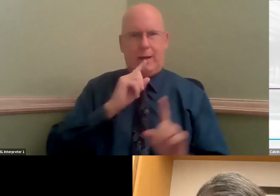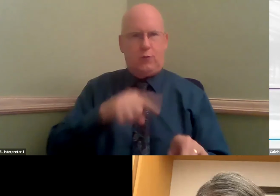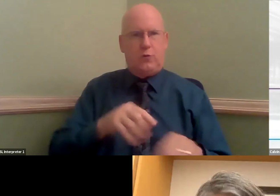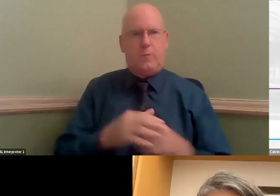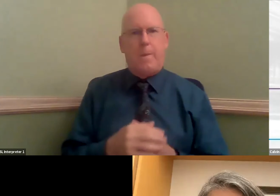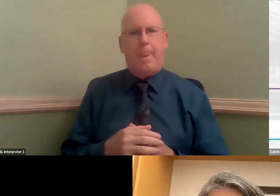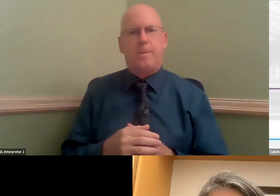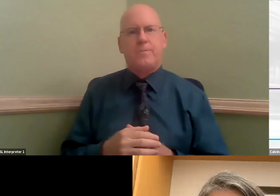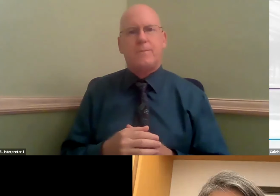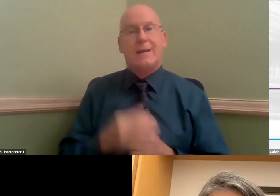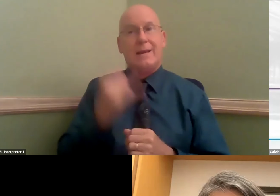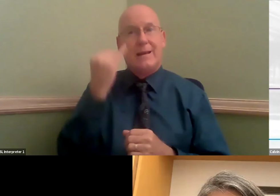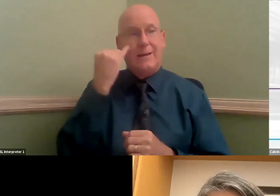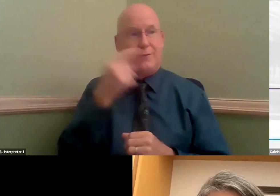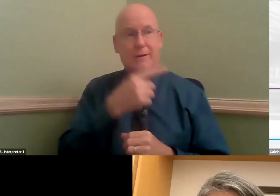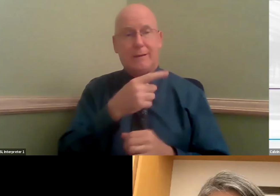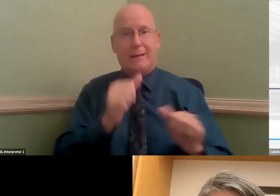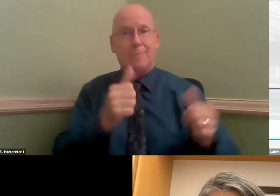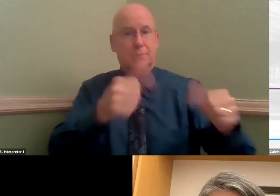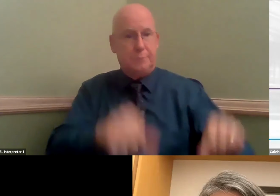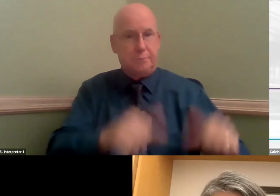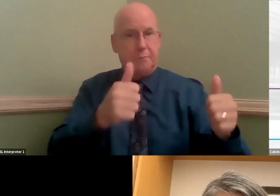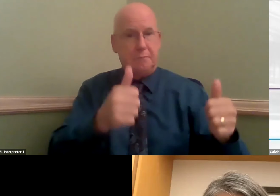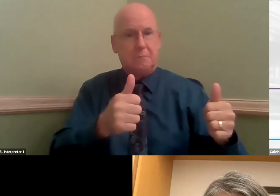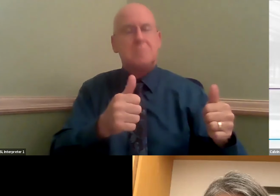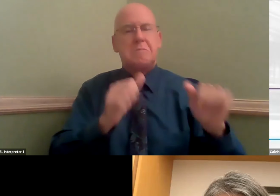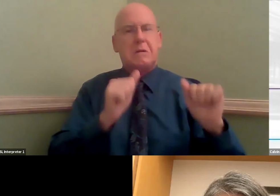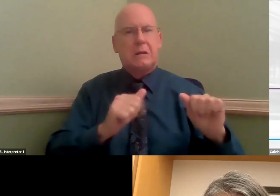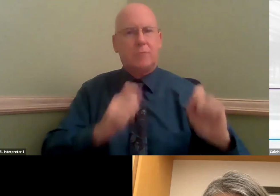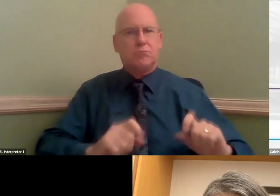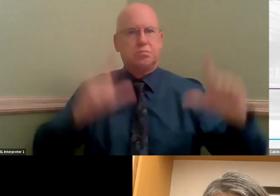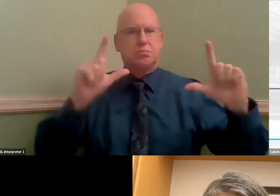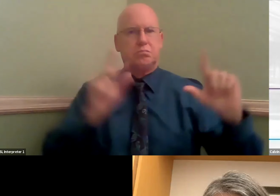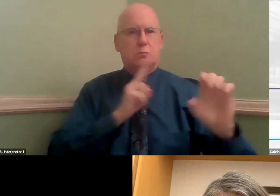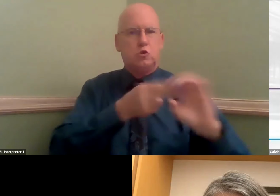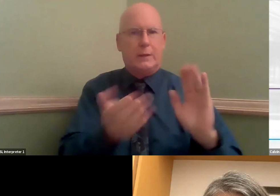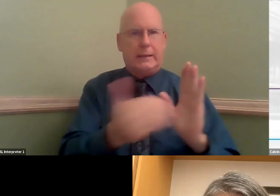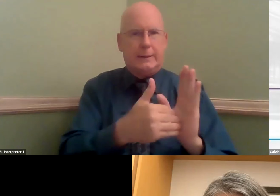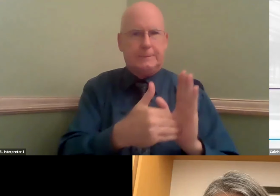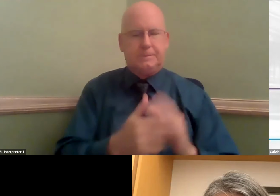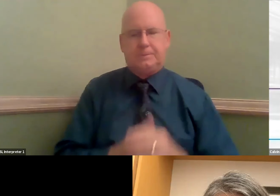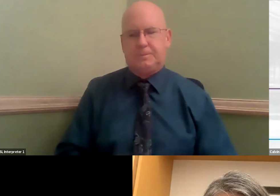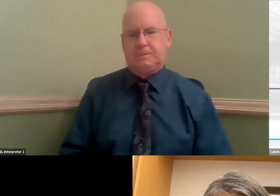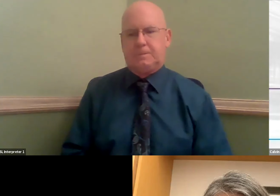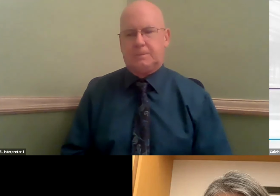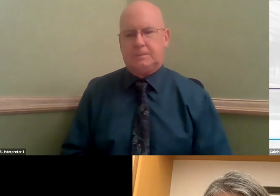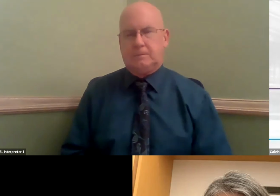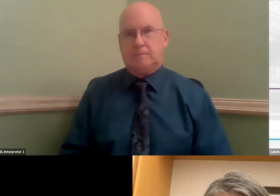he reboots and then comes back on, I think it's a fairly quick process. So we will